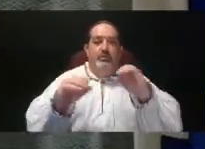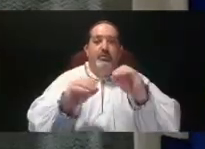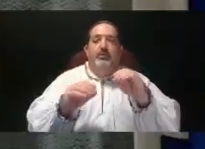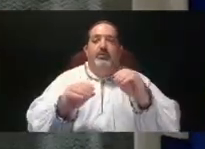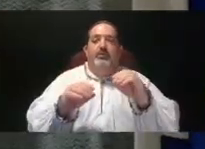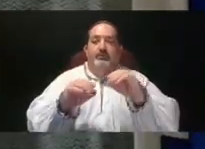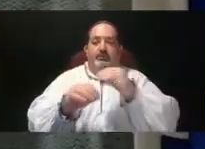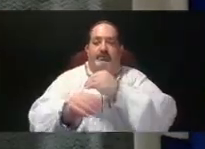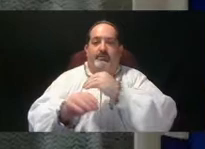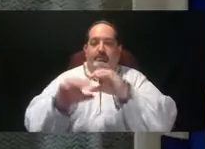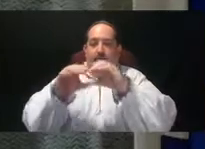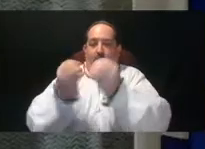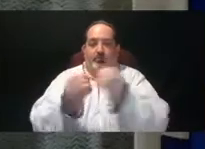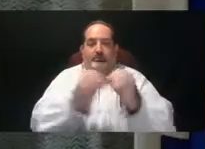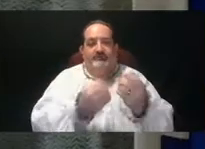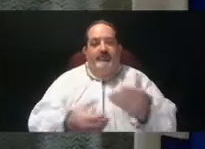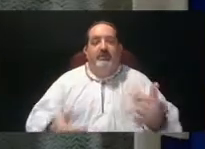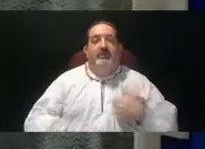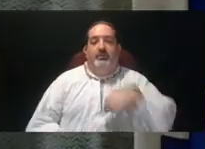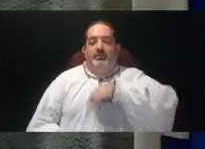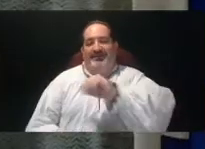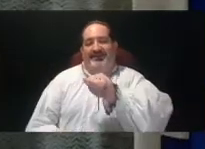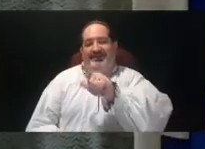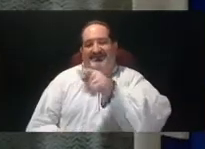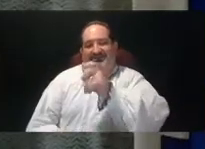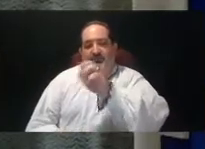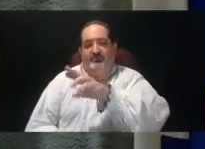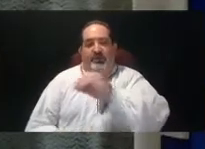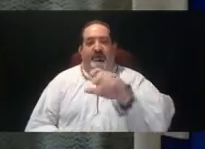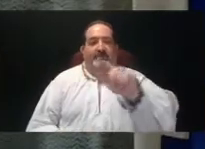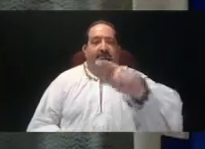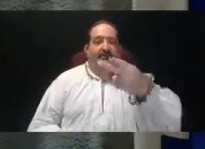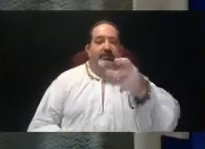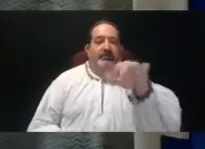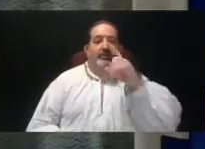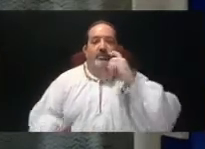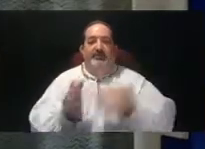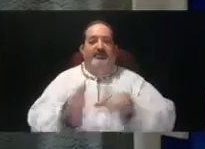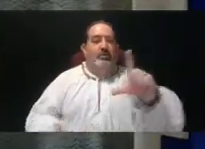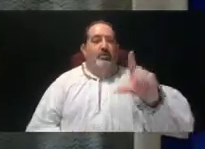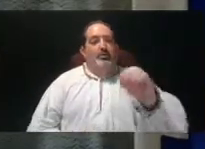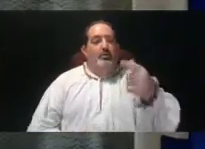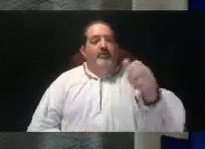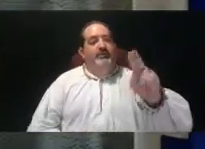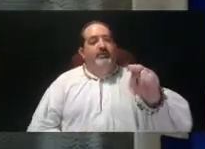Now, therefore, do we, Alexander and Tahira, recognize Logan Blackroon.